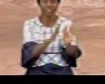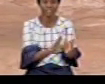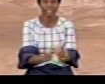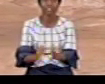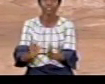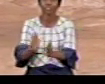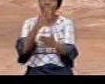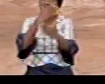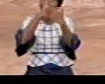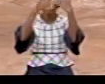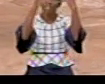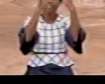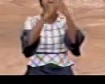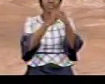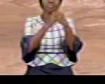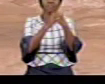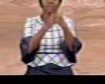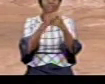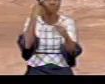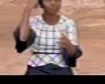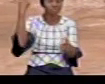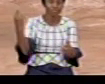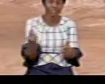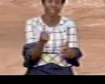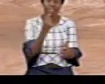is settled forever,